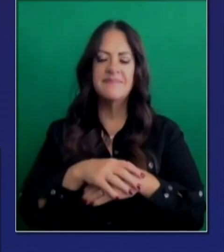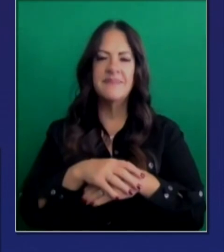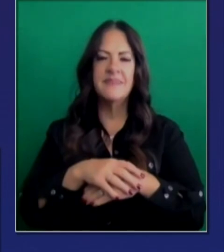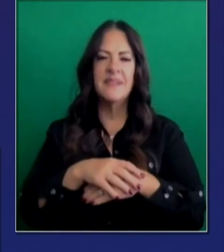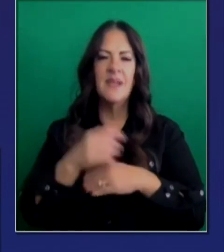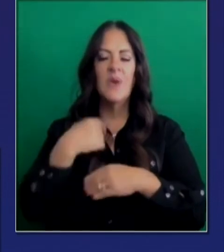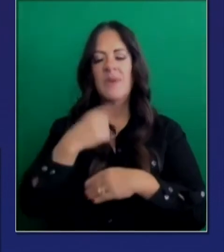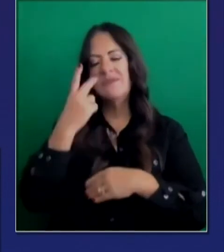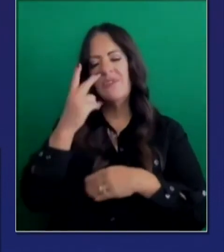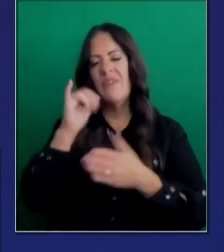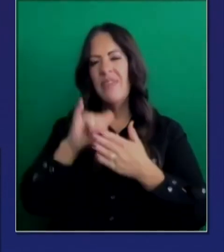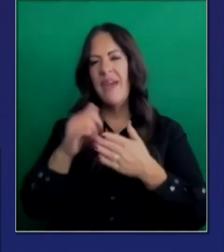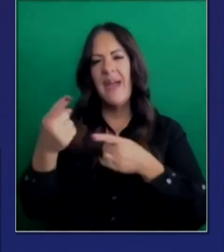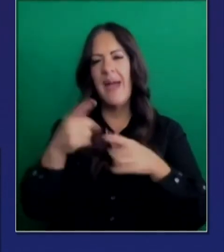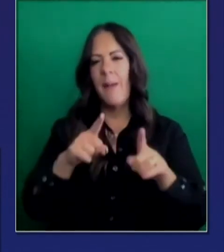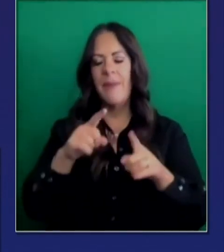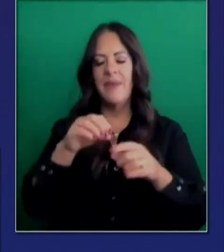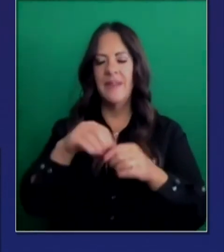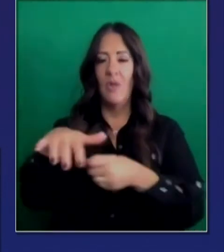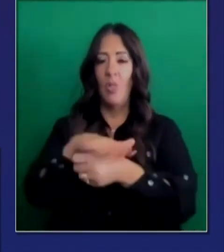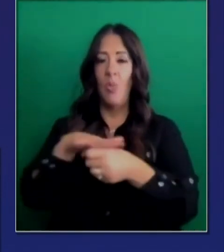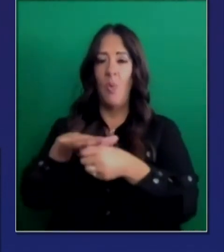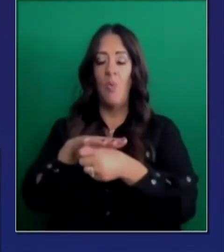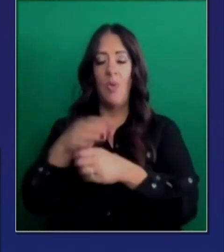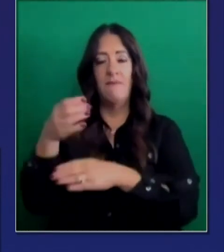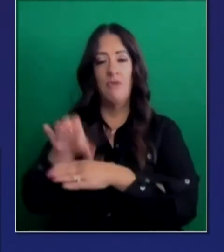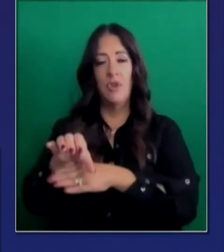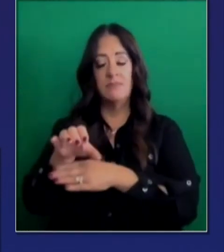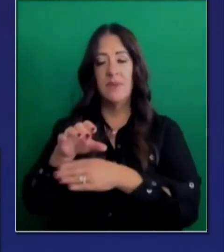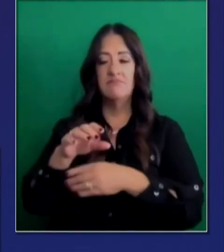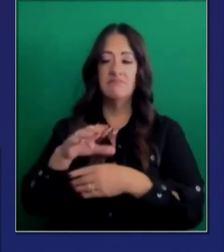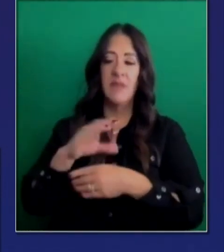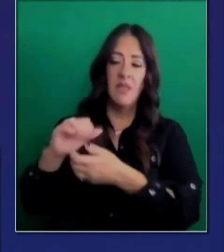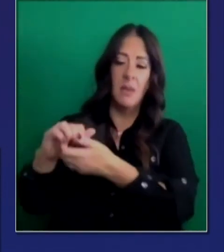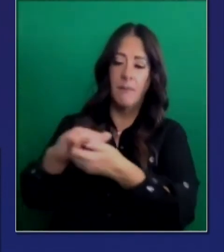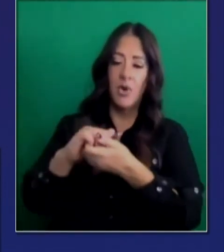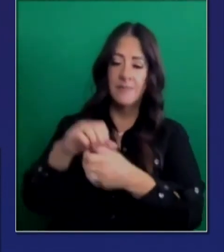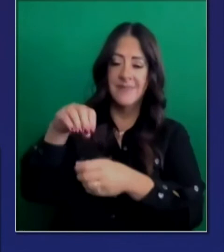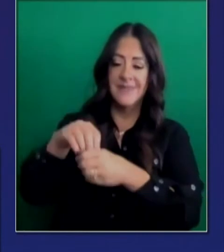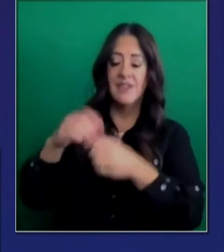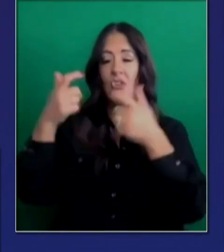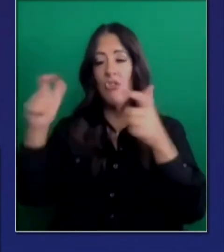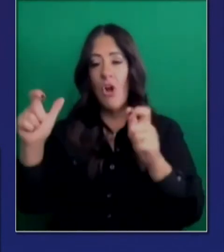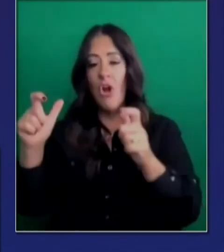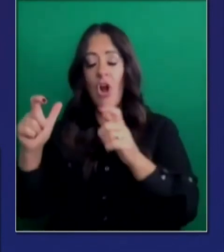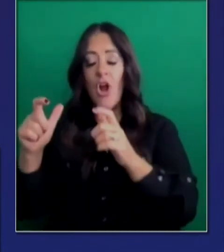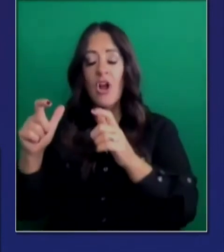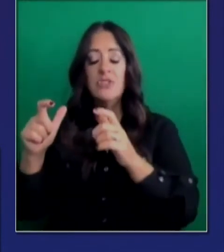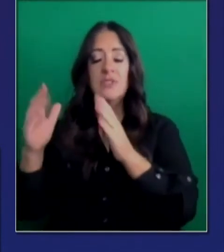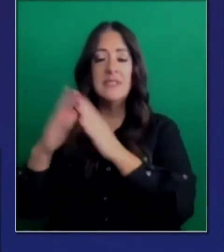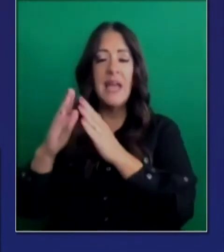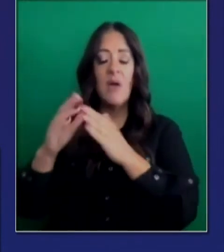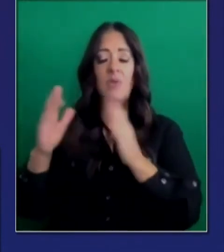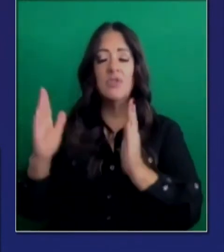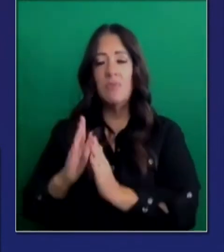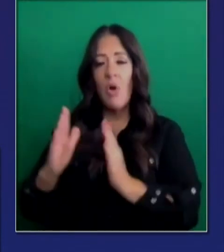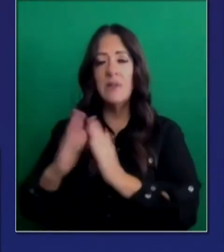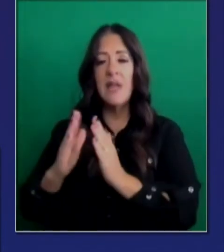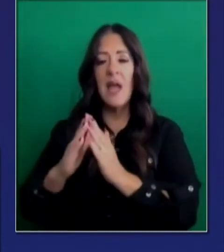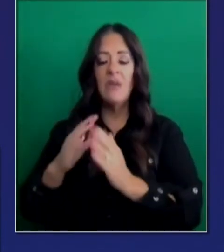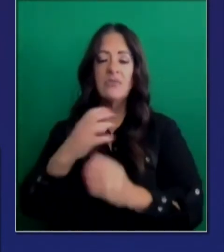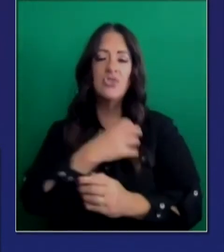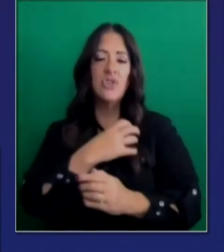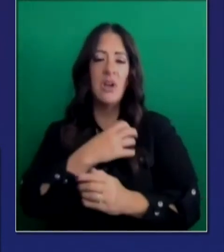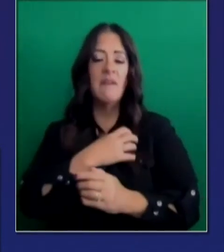terms of local enforcement and the partnerships in counties, large and small, and working with sheriffs up and down the state of California. But there